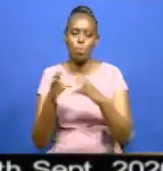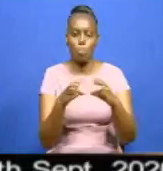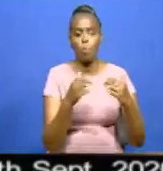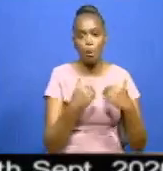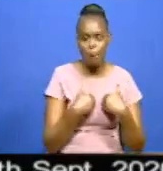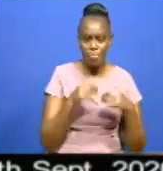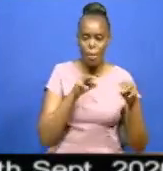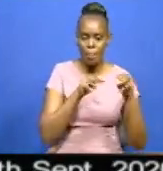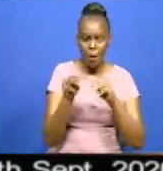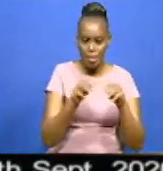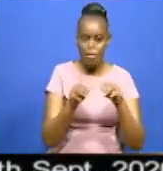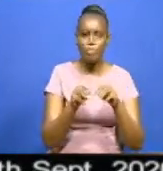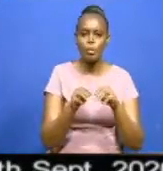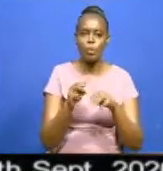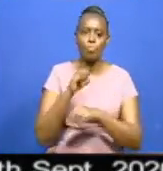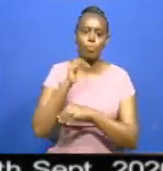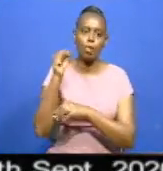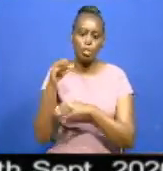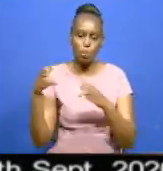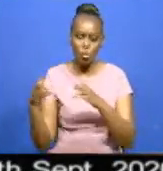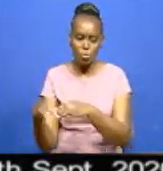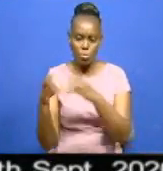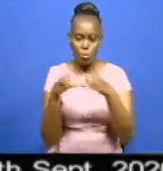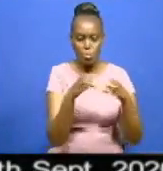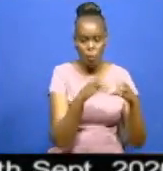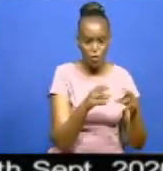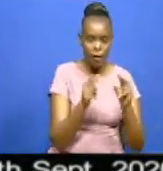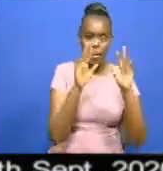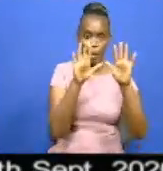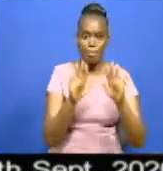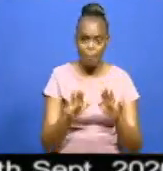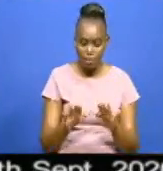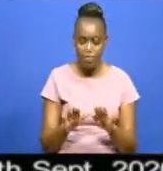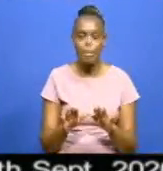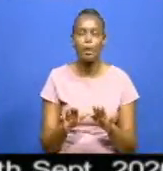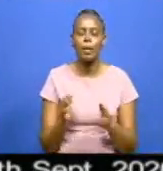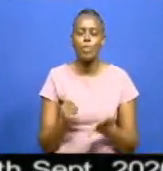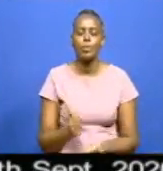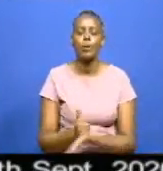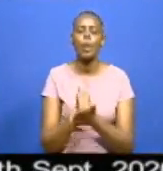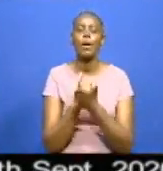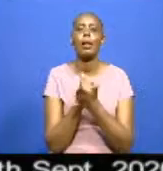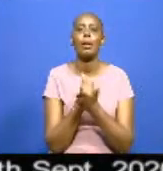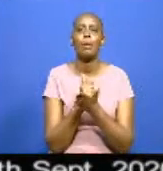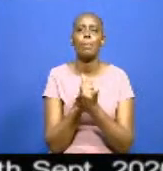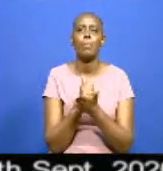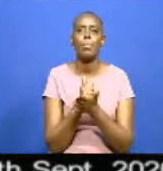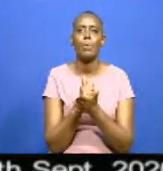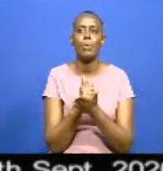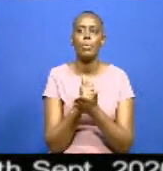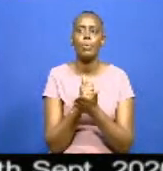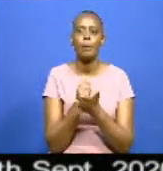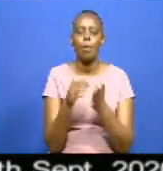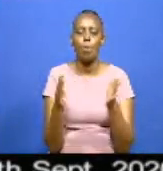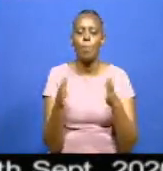management of political parties is very cardinal in helping further